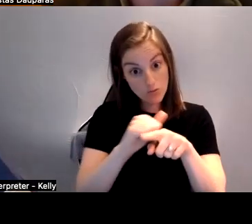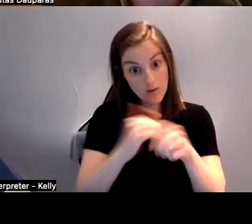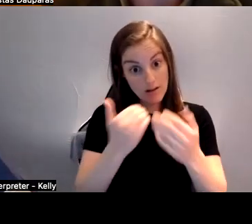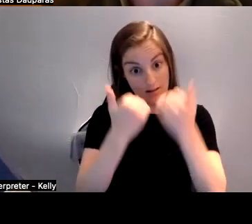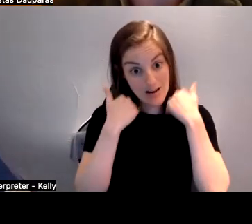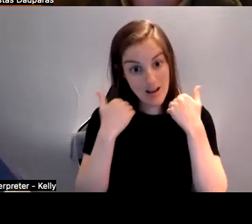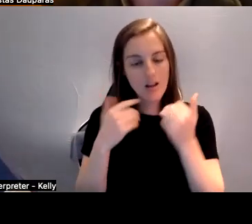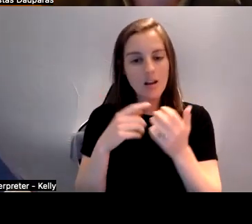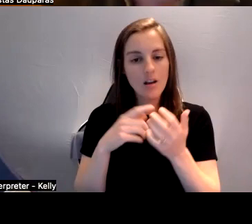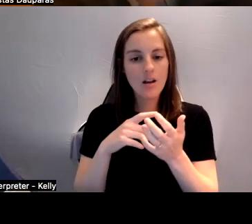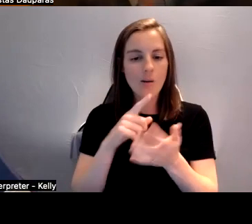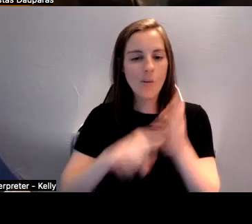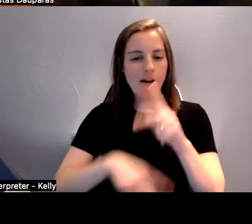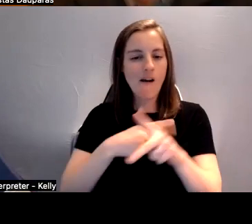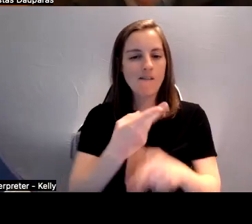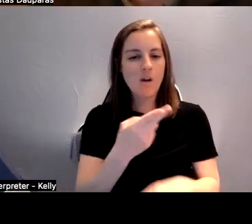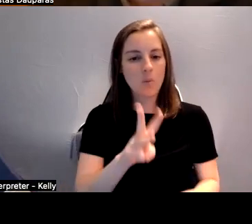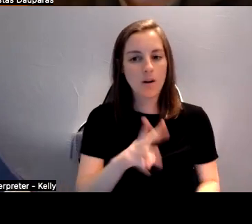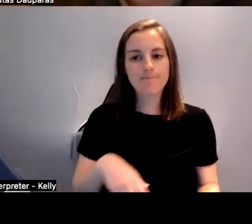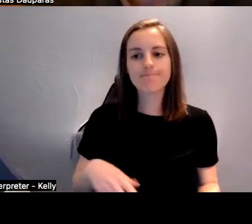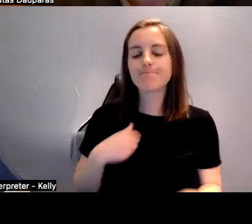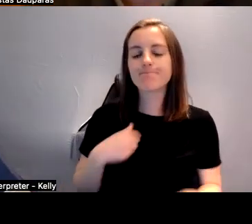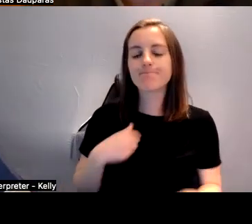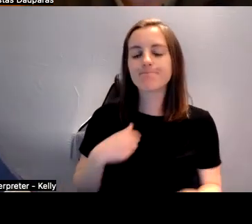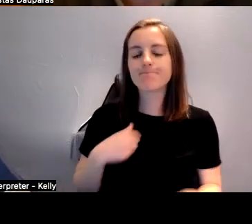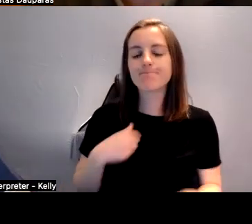sort of hardware? So I trained on a 1 GPU,